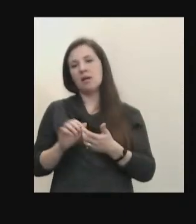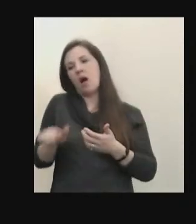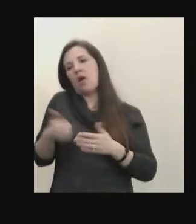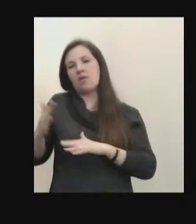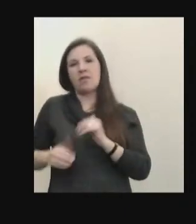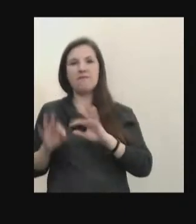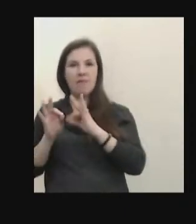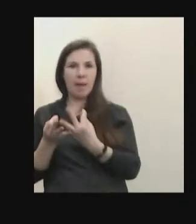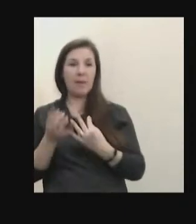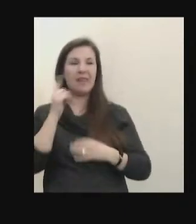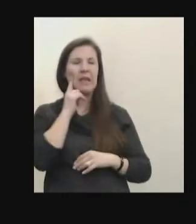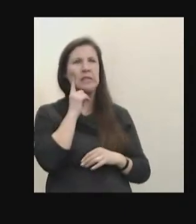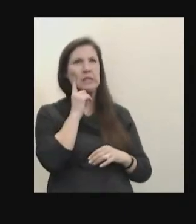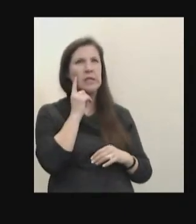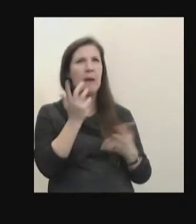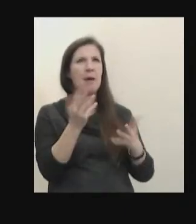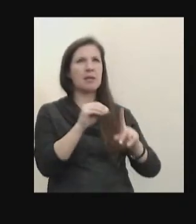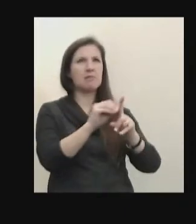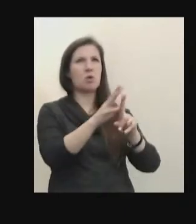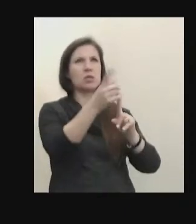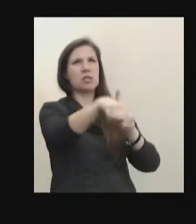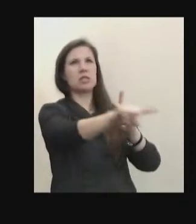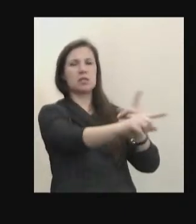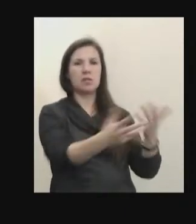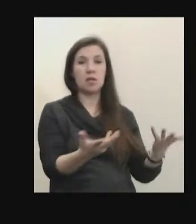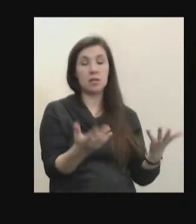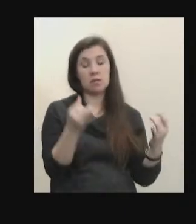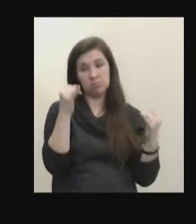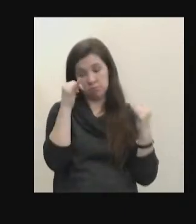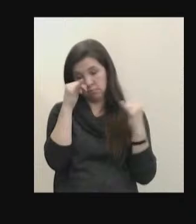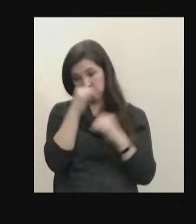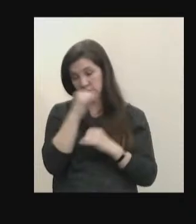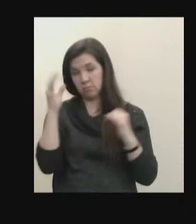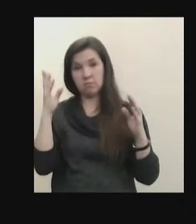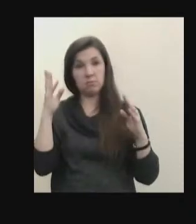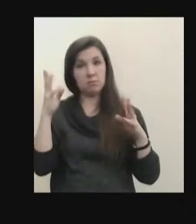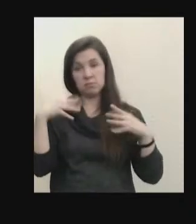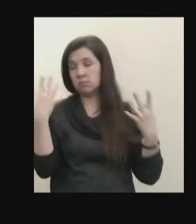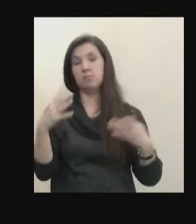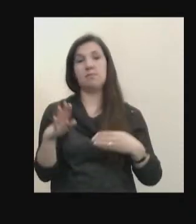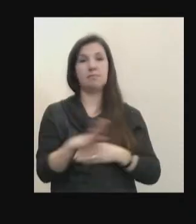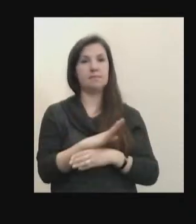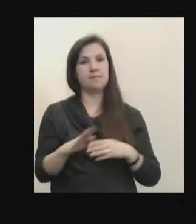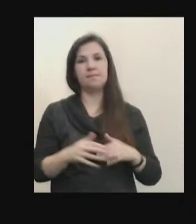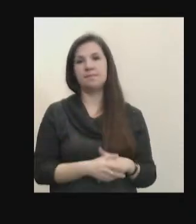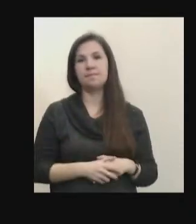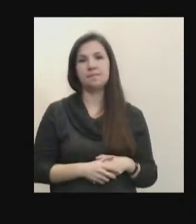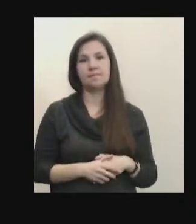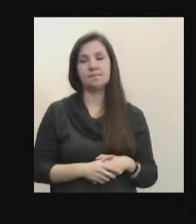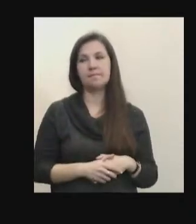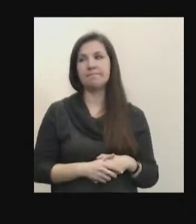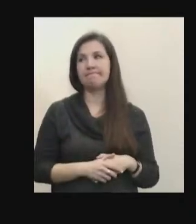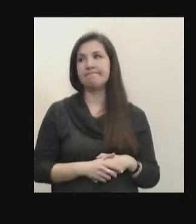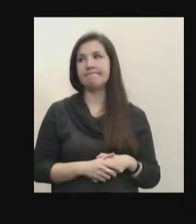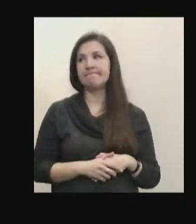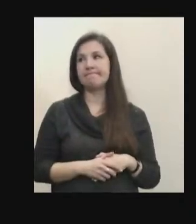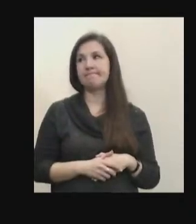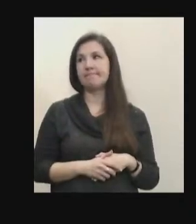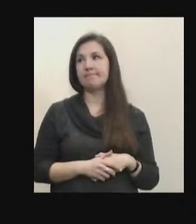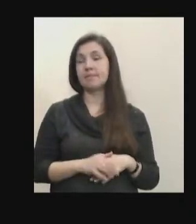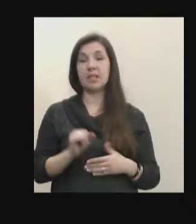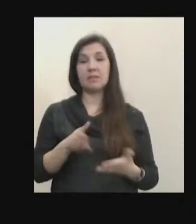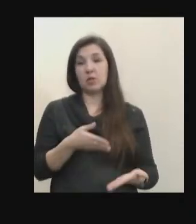to. It's bonkers. It's nutso and how busy it is. And if we get sued, we get